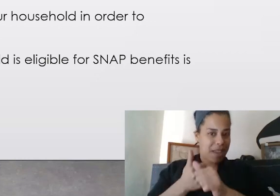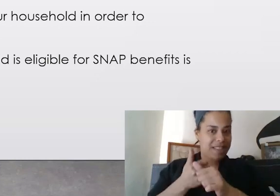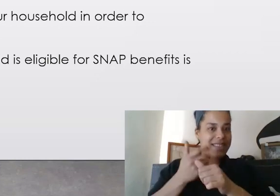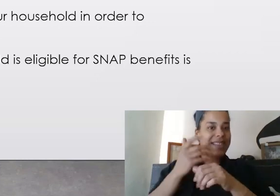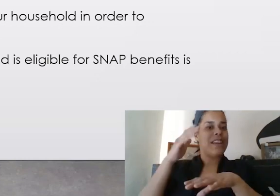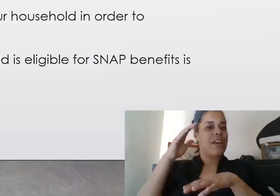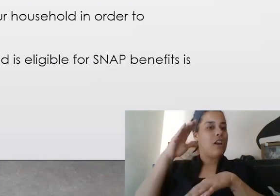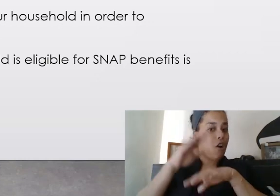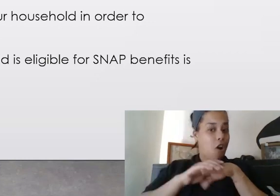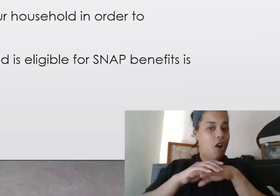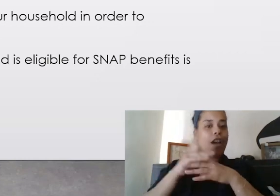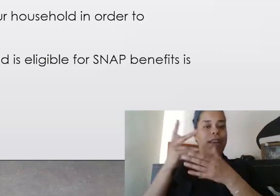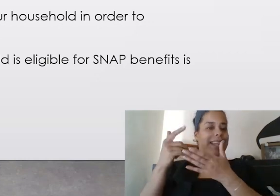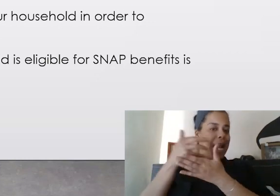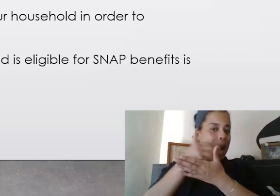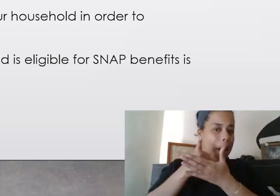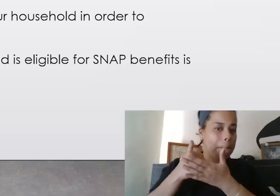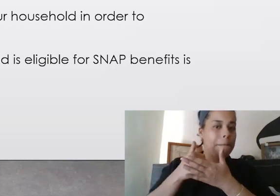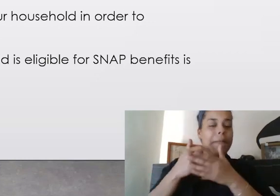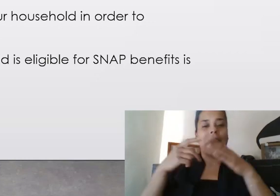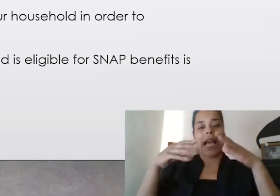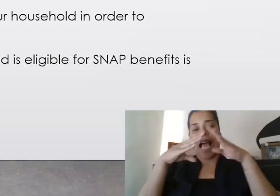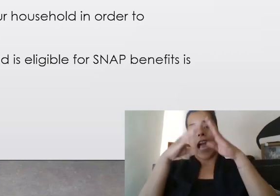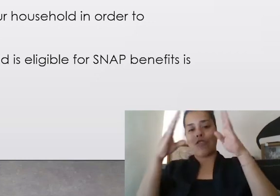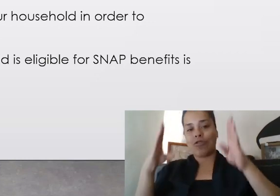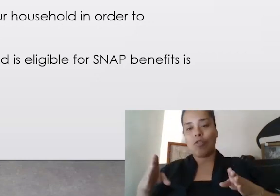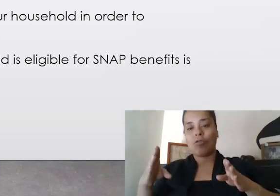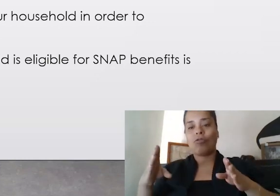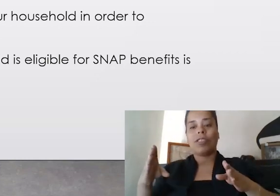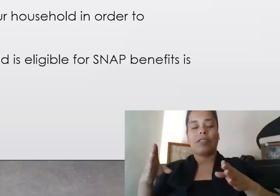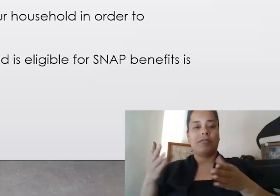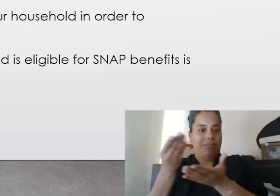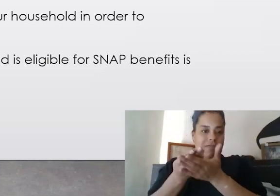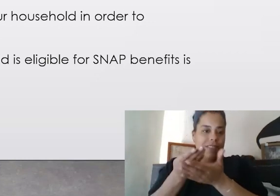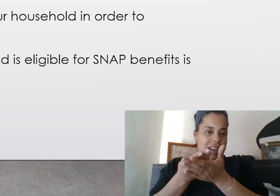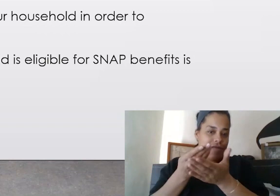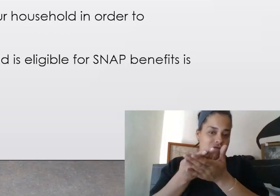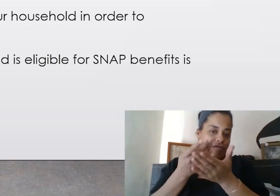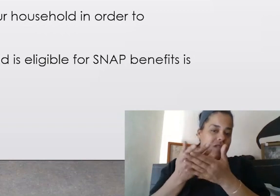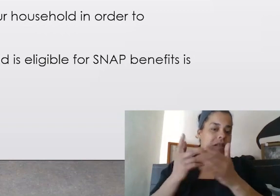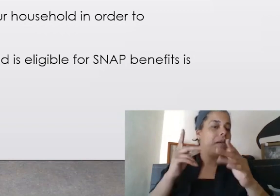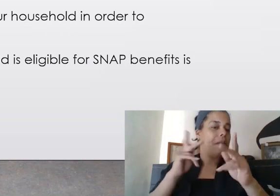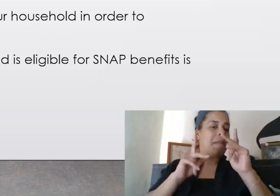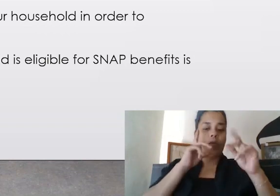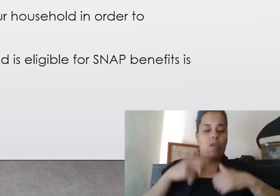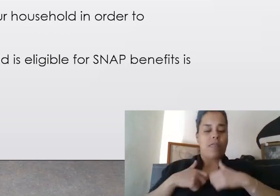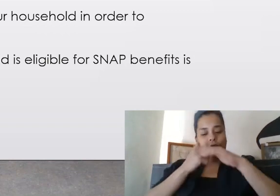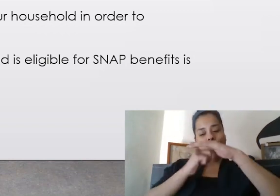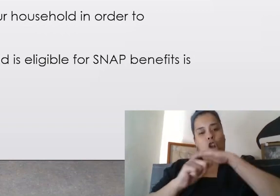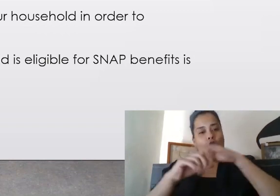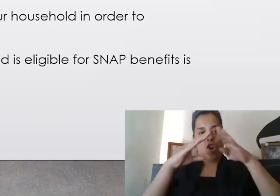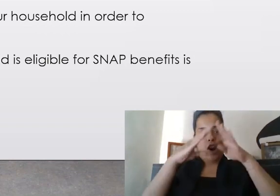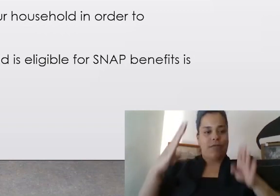and household composition, the people in your household, basically.